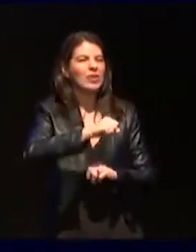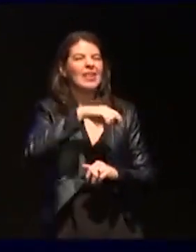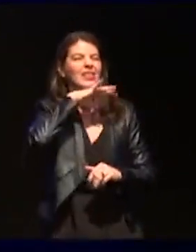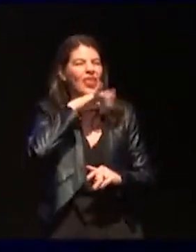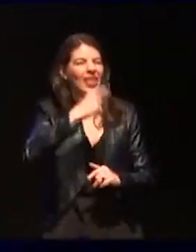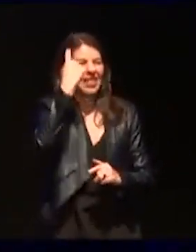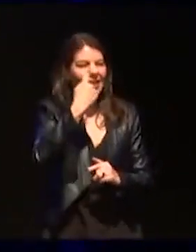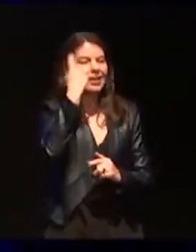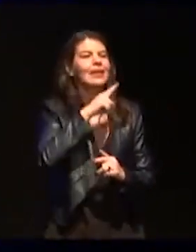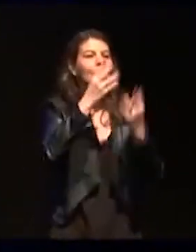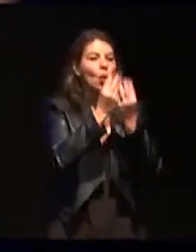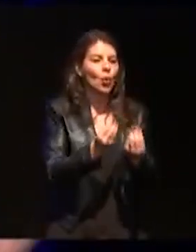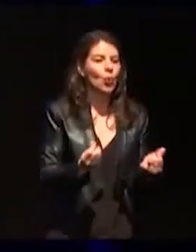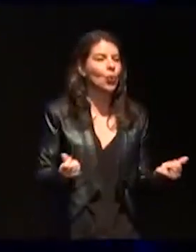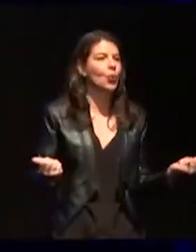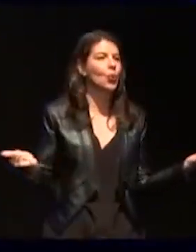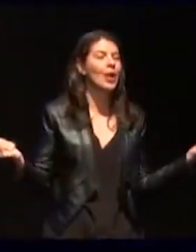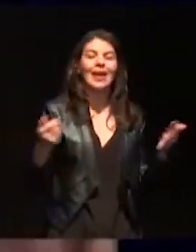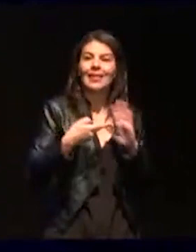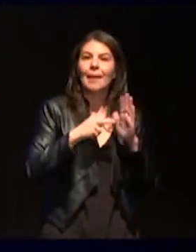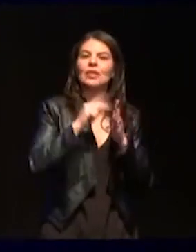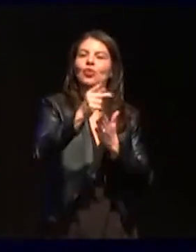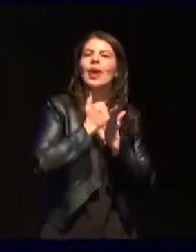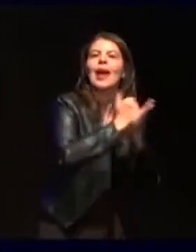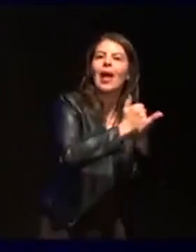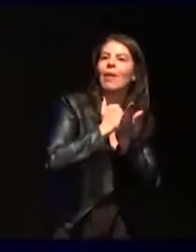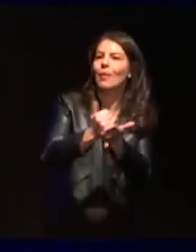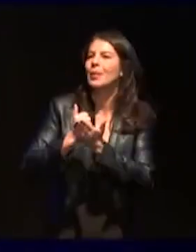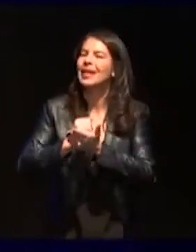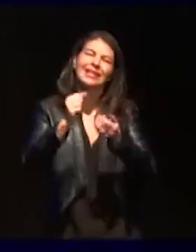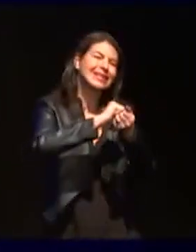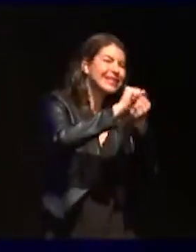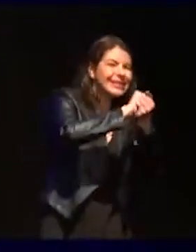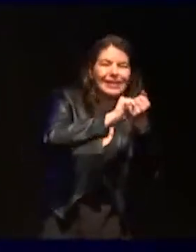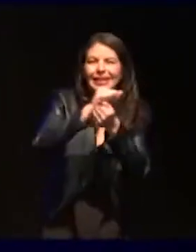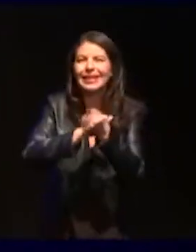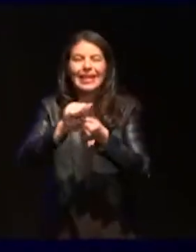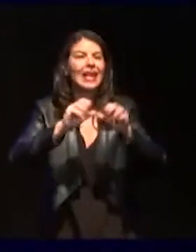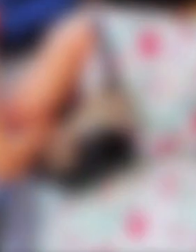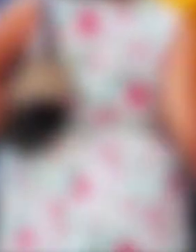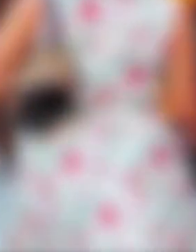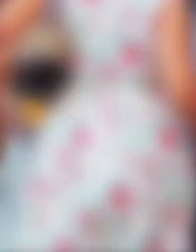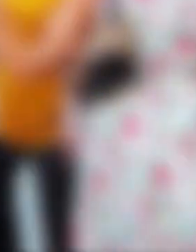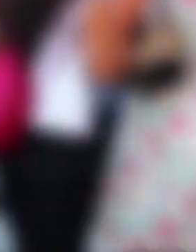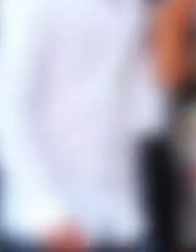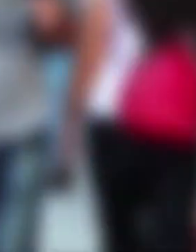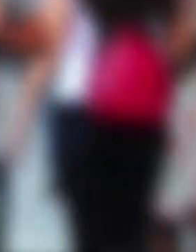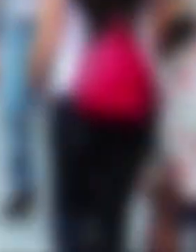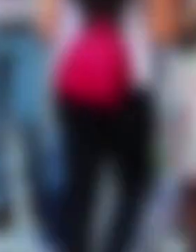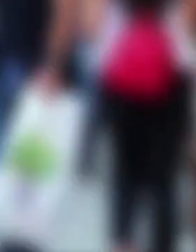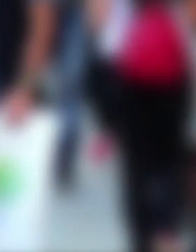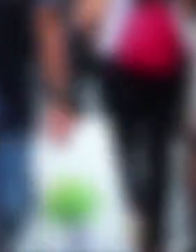perceptions and points of view, then you are helping to clear the newest fear of that type of energetic thought form